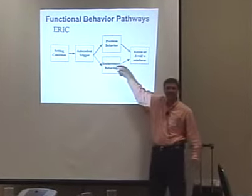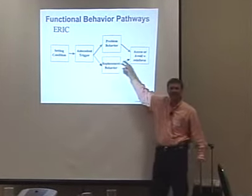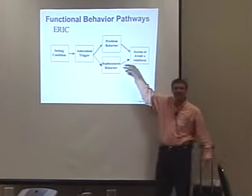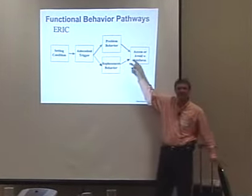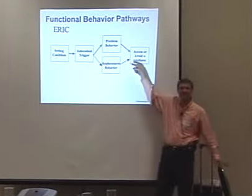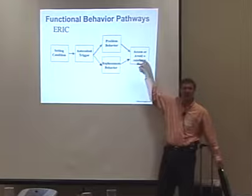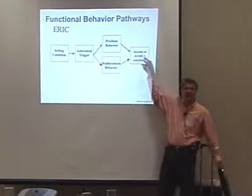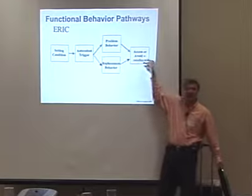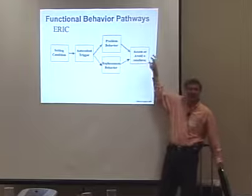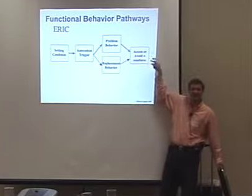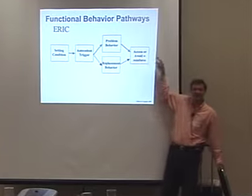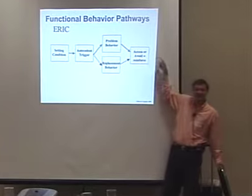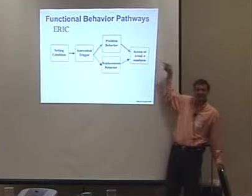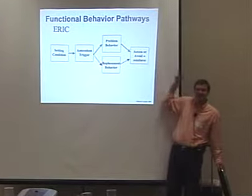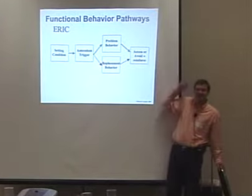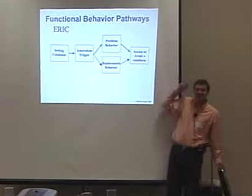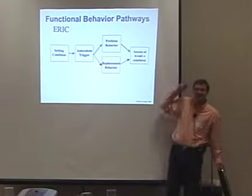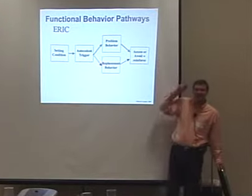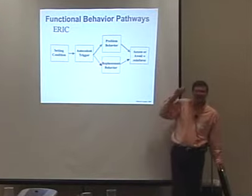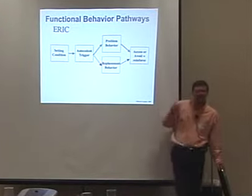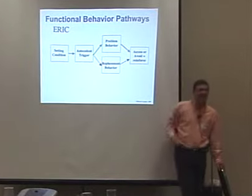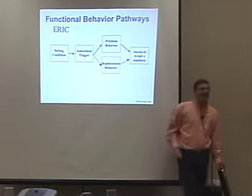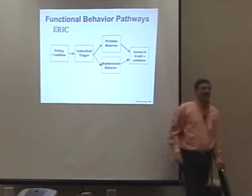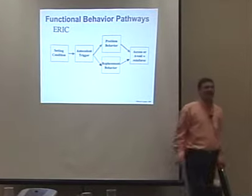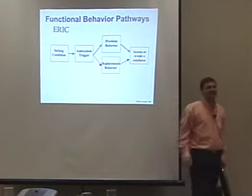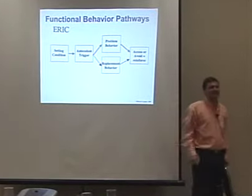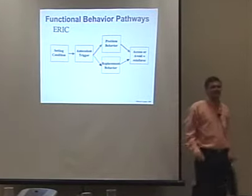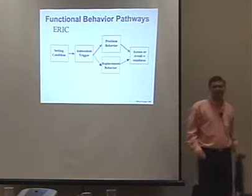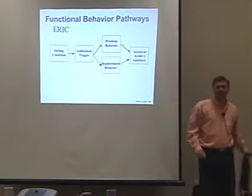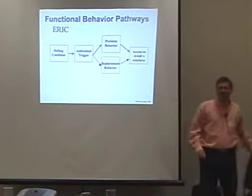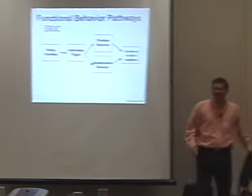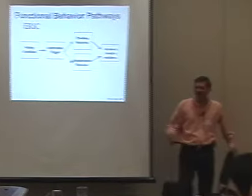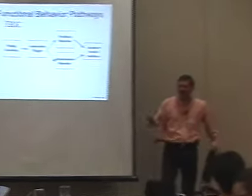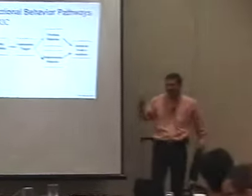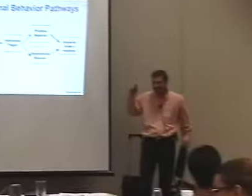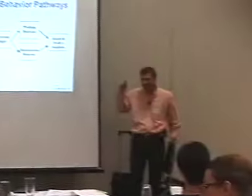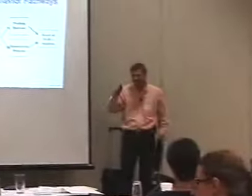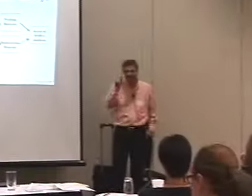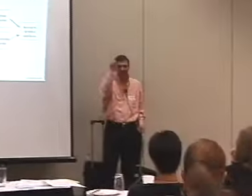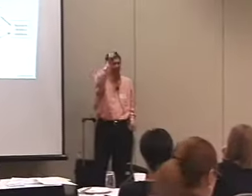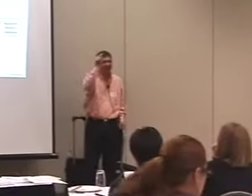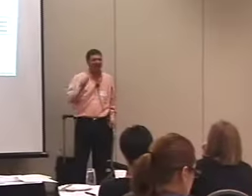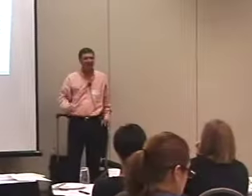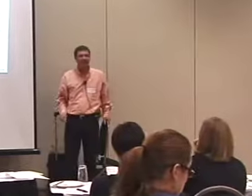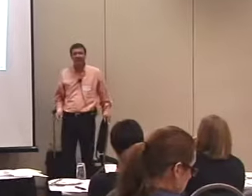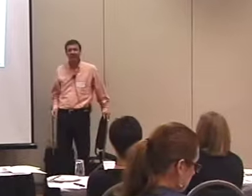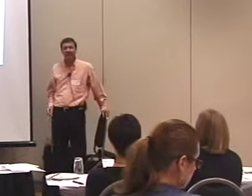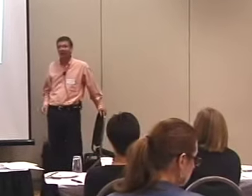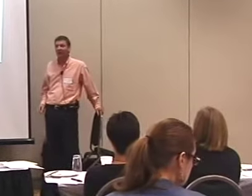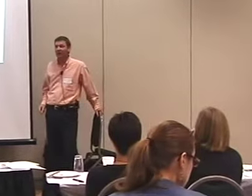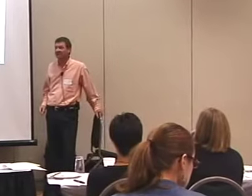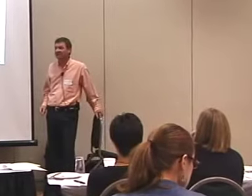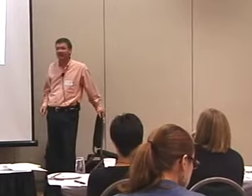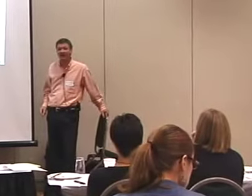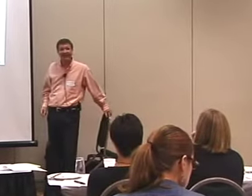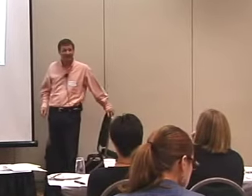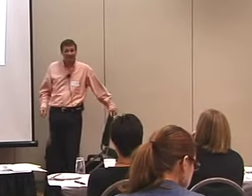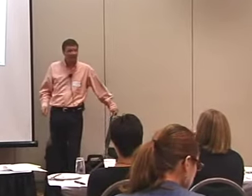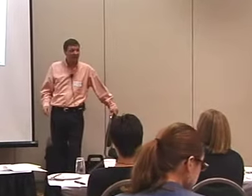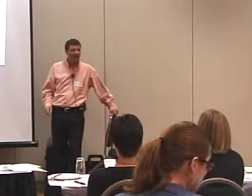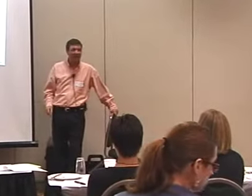starts wrapping this one up. That's learning. We're creating little nerve pathways that your brain wants to